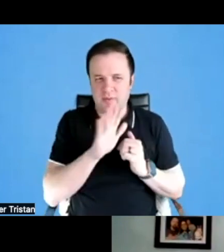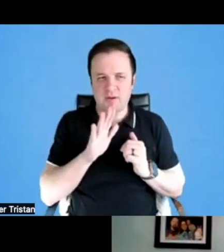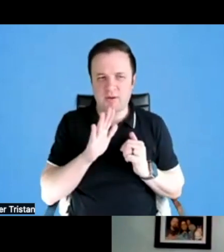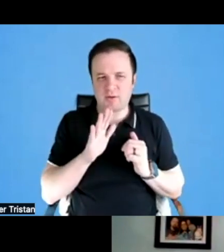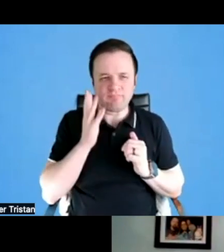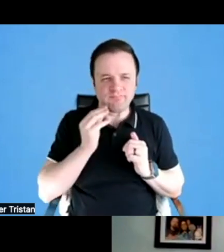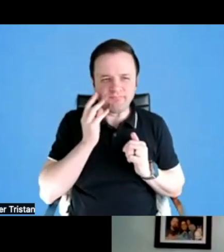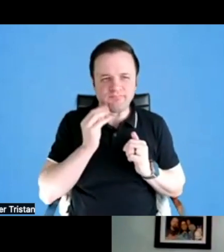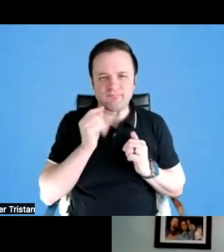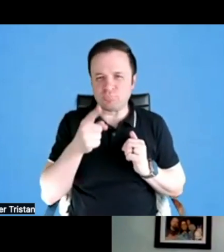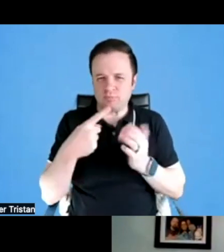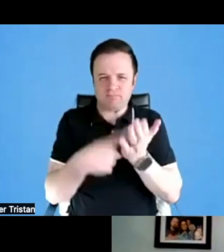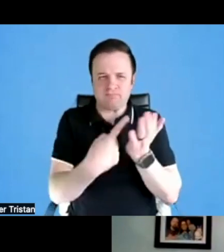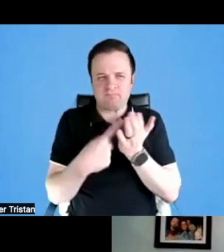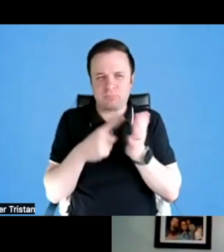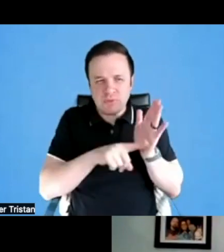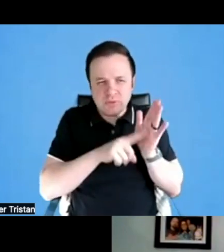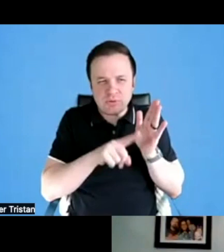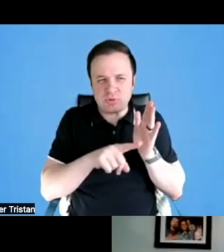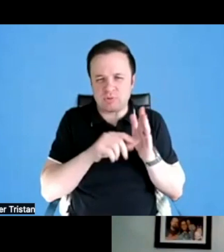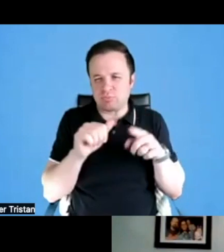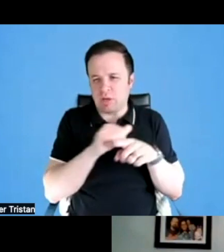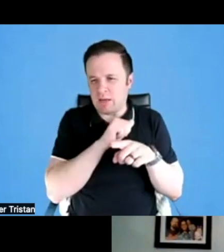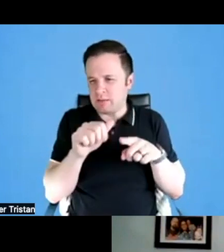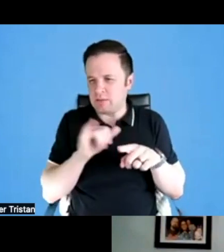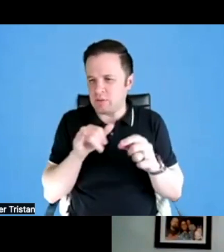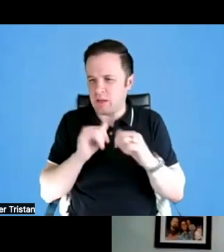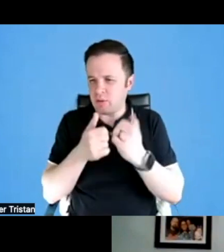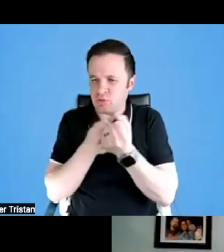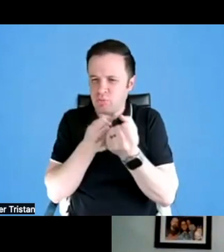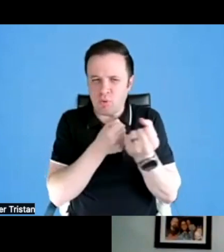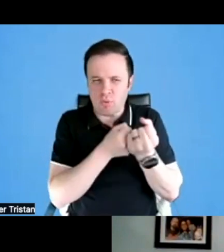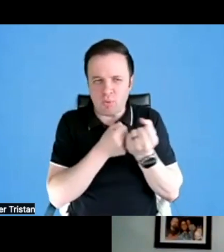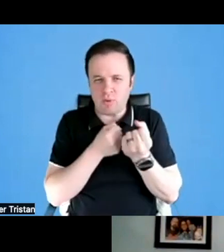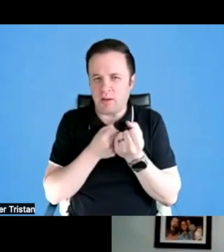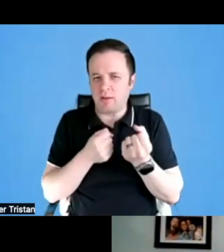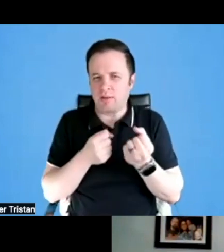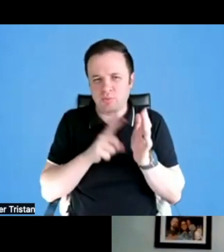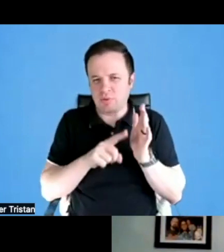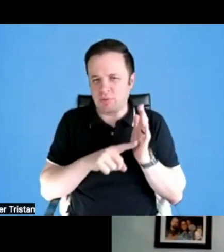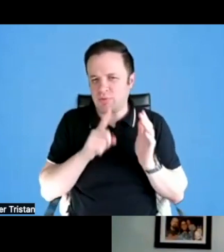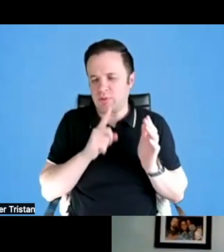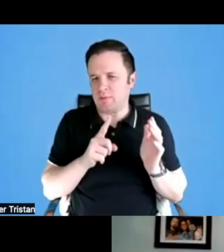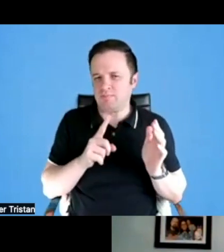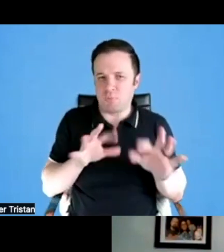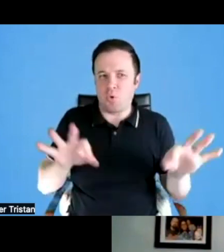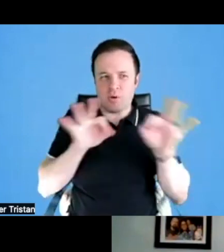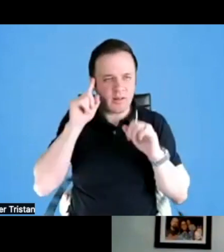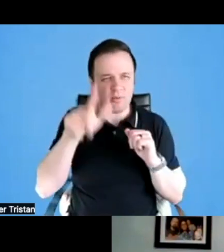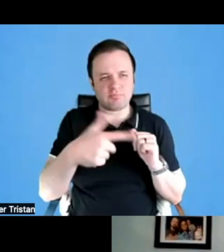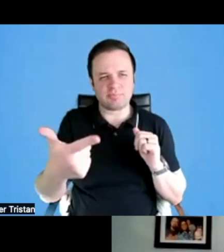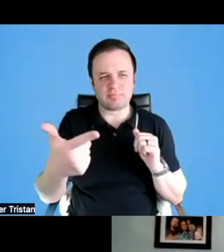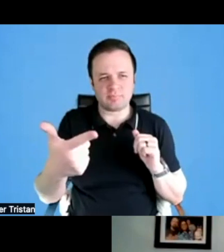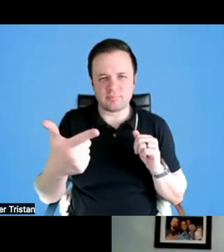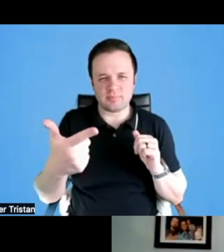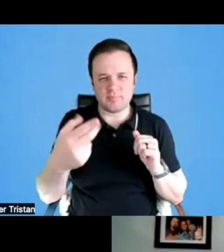and in practice, and also how you're supporting advocates' work, which are so essential. So I think I'll turn it back to, I